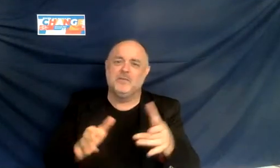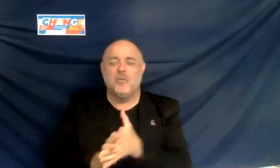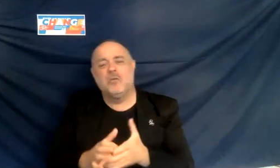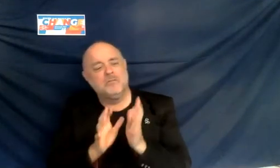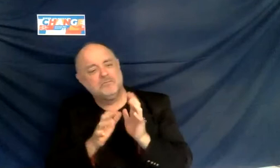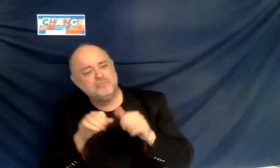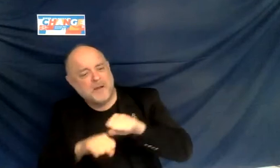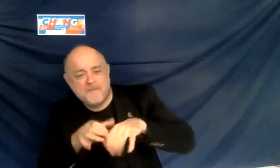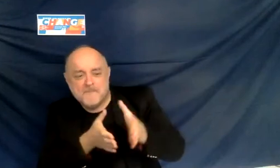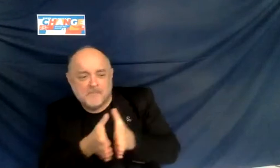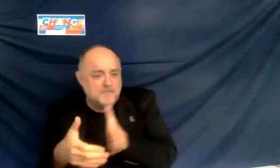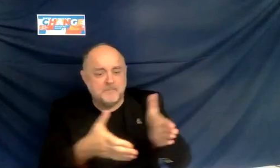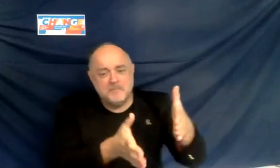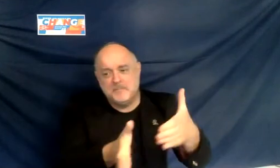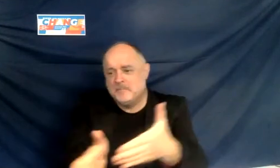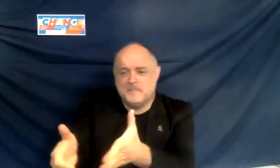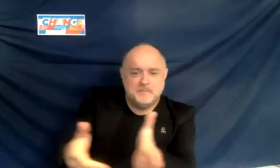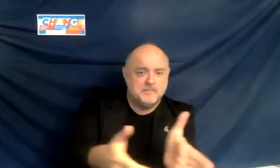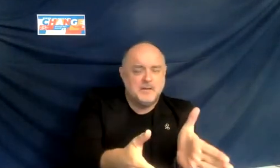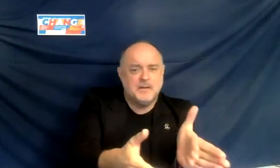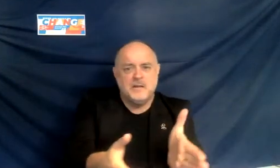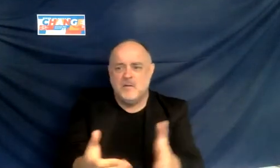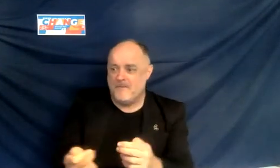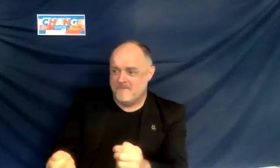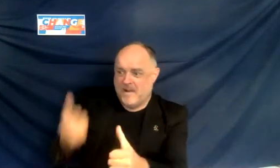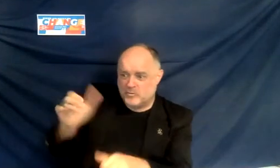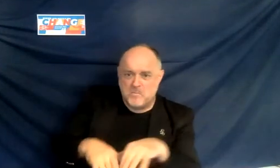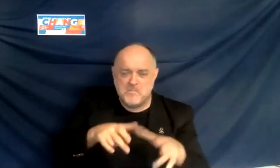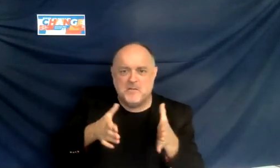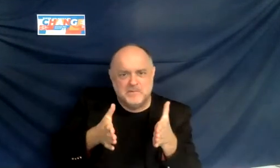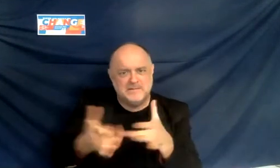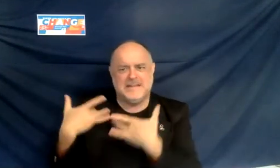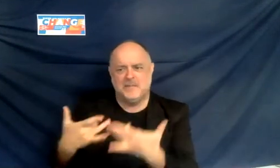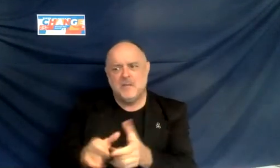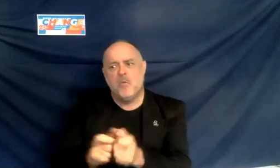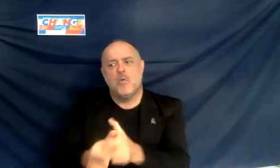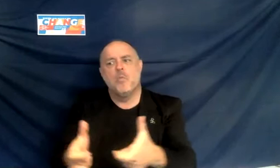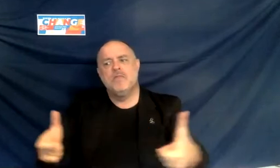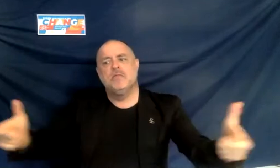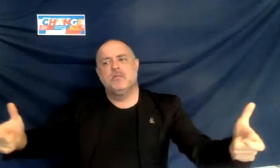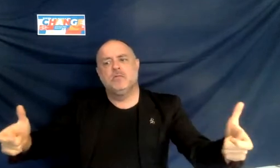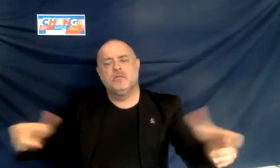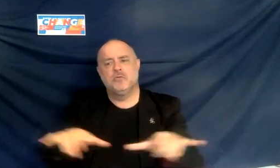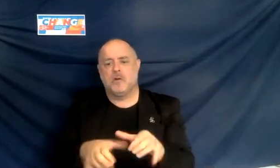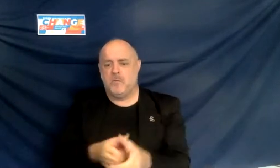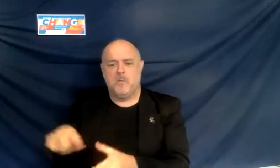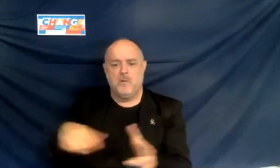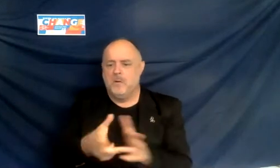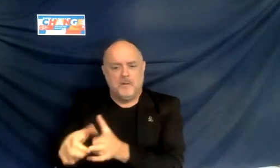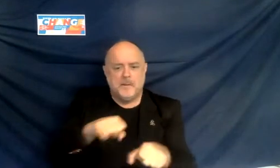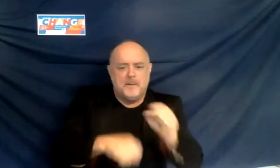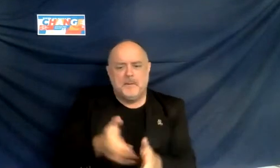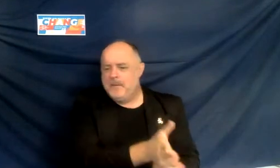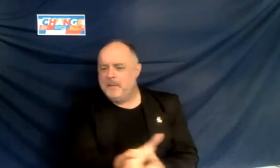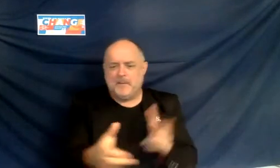tracks in general, the ones where you'll see people moving faster, they've been given that width to be able to navigate around. So yeah, I had mentioned,